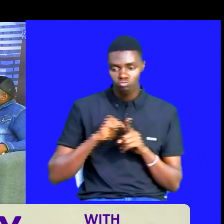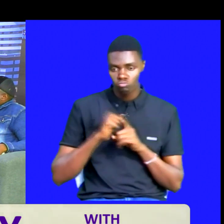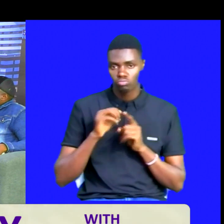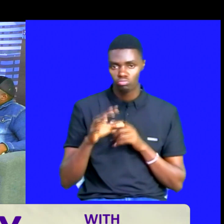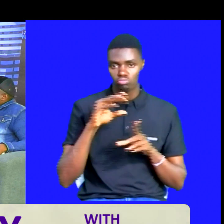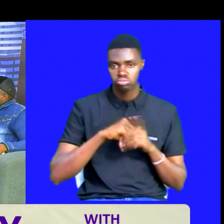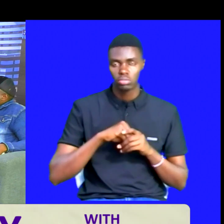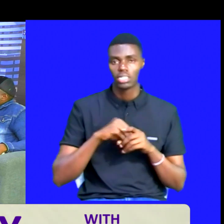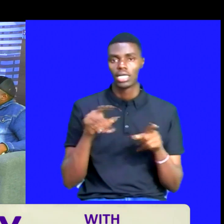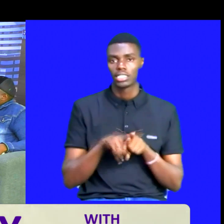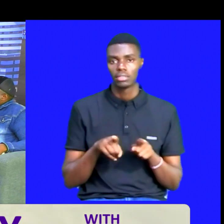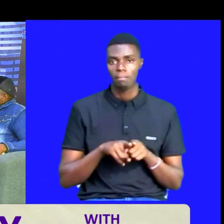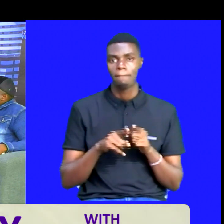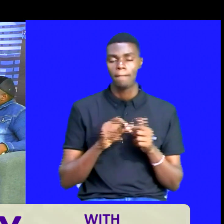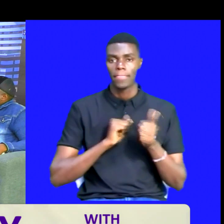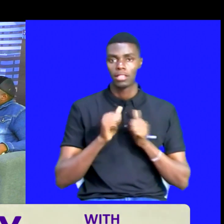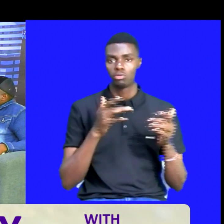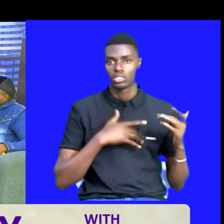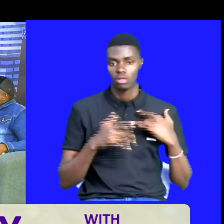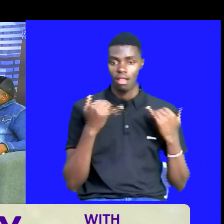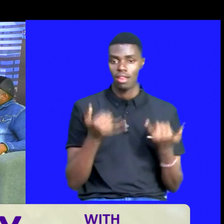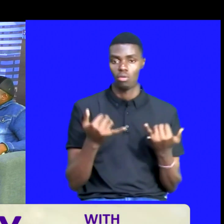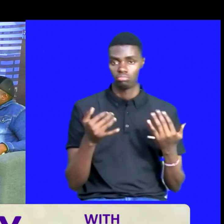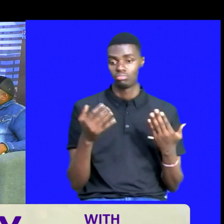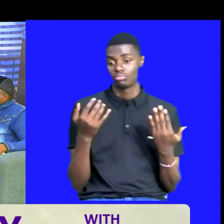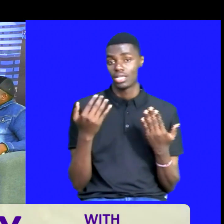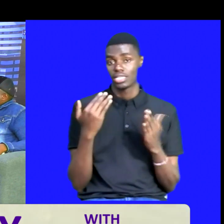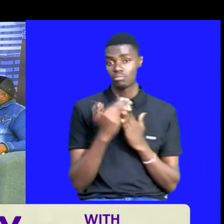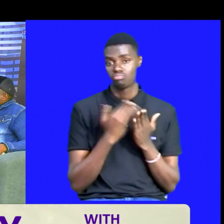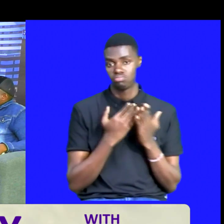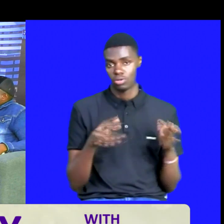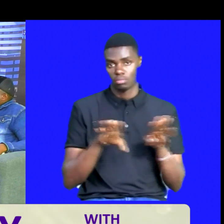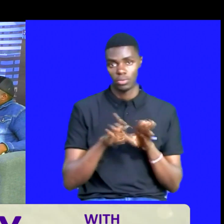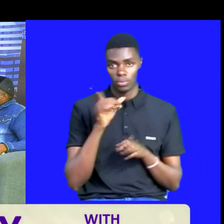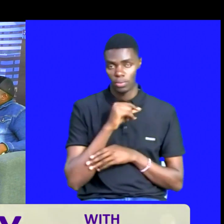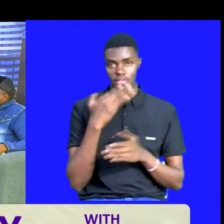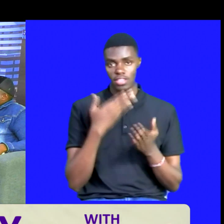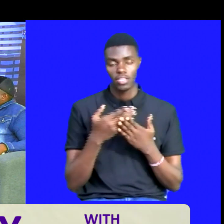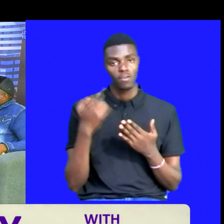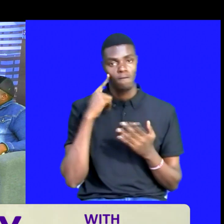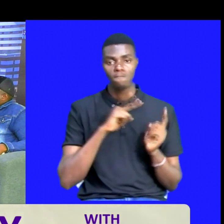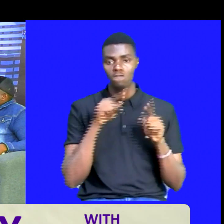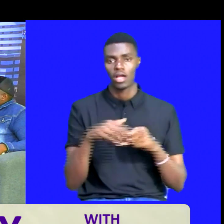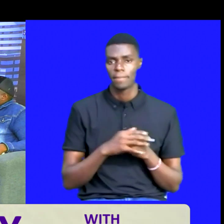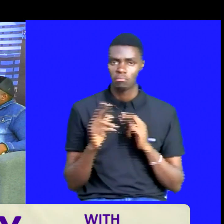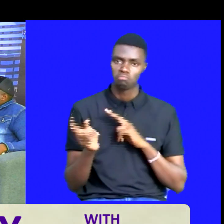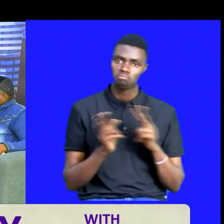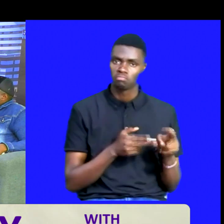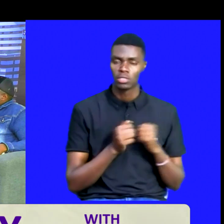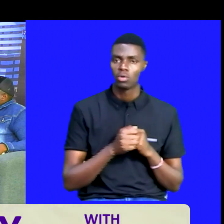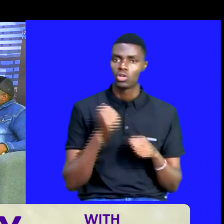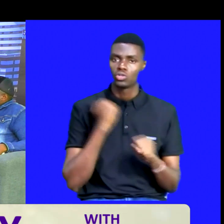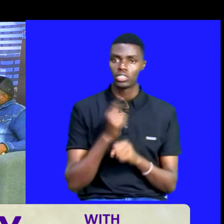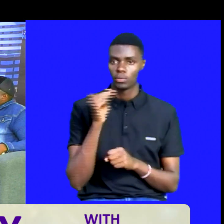the sports is concerned. Now, ladies and gentlemen, we've come to the end of this particular segment. Thank you so much, gentlemen, for making time. And kama kawaida, just like you